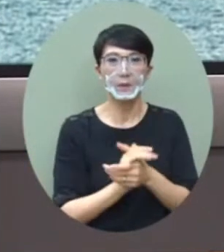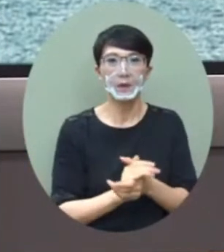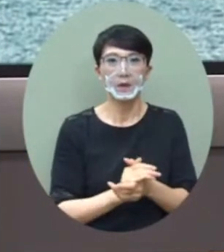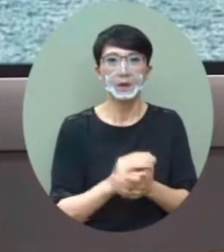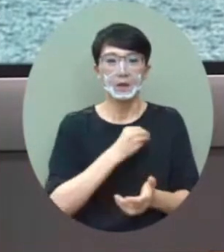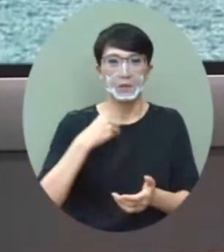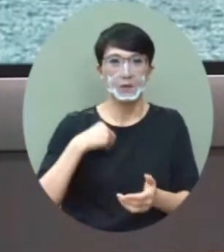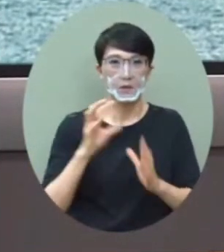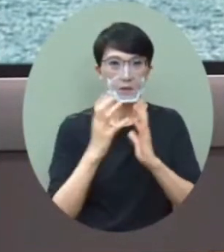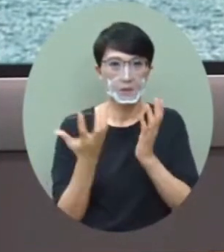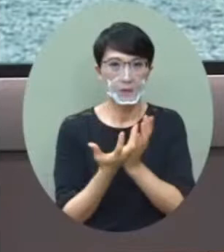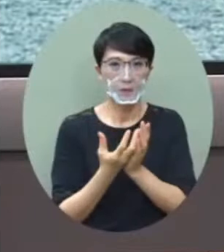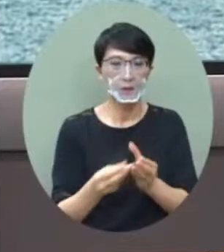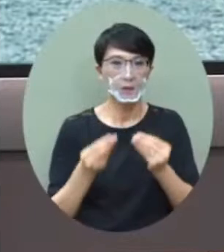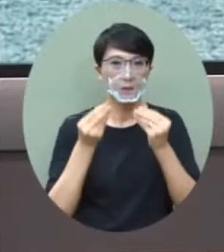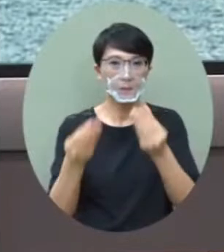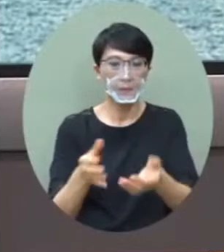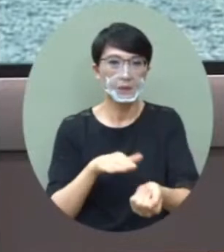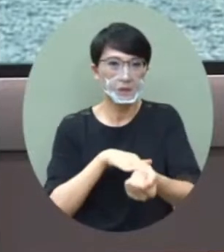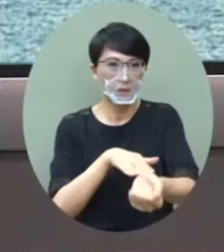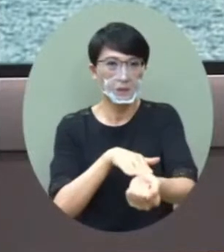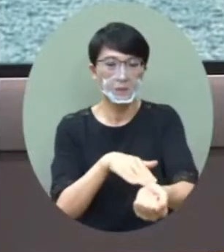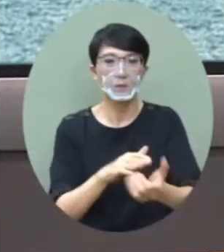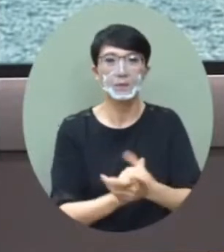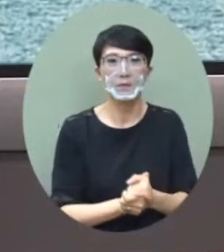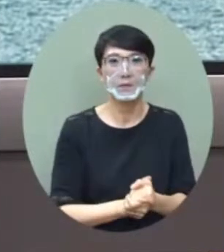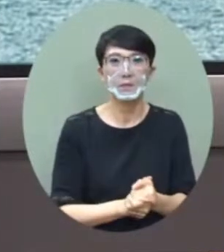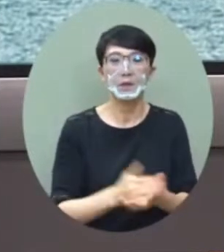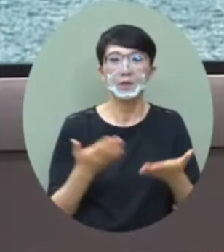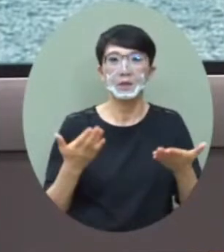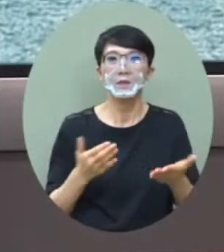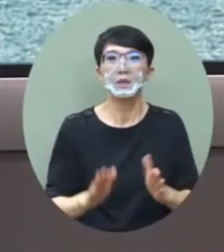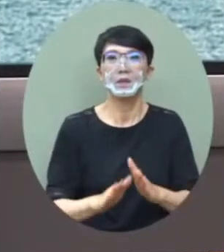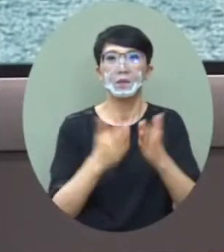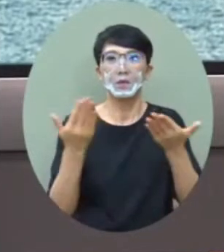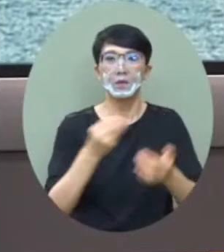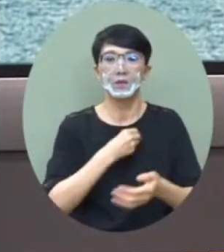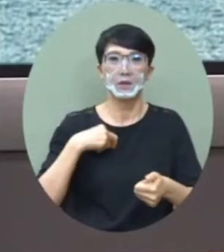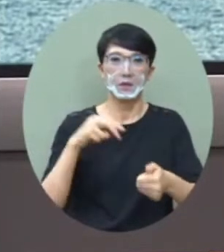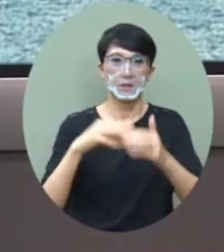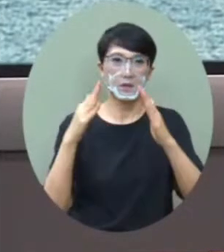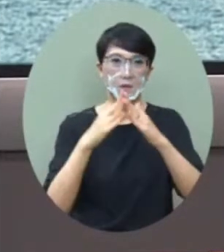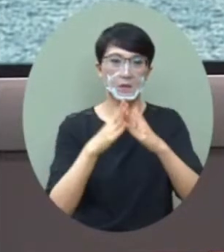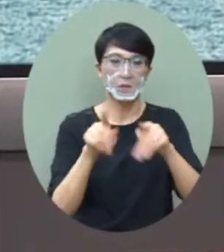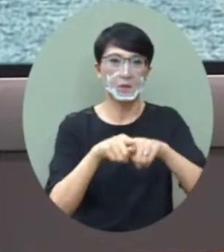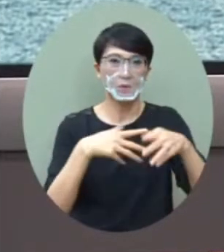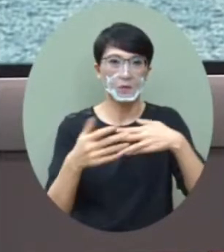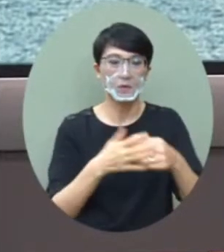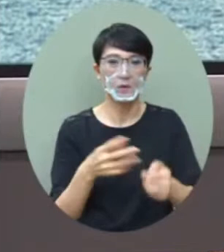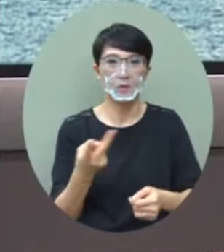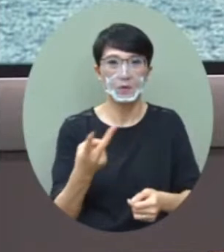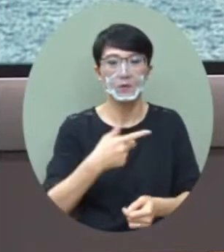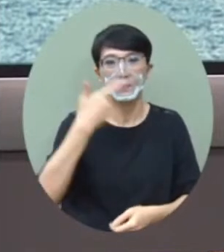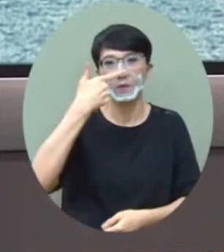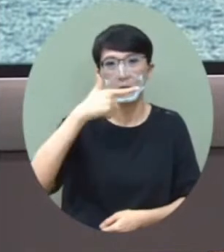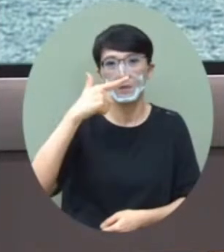to arrange for high-risk persons to medical institutions to give them speedy